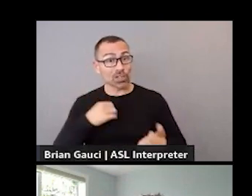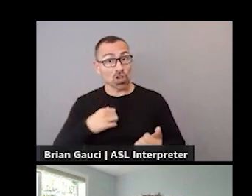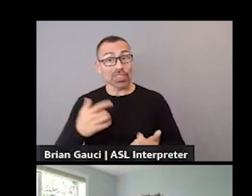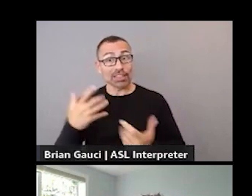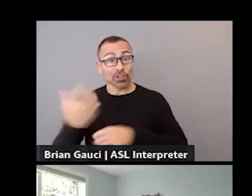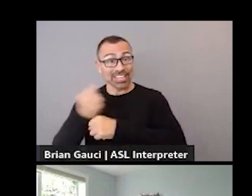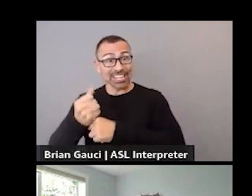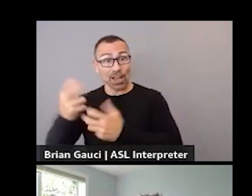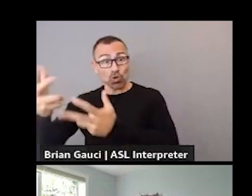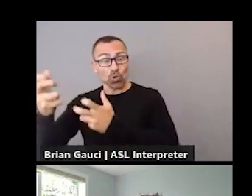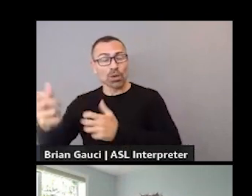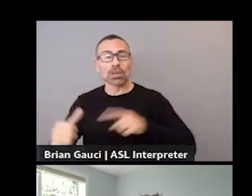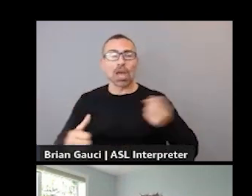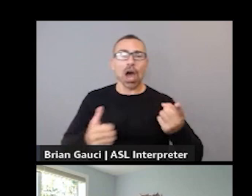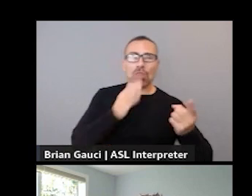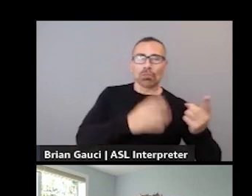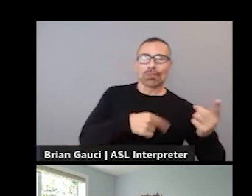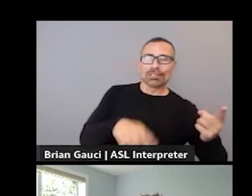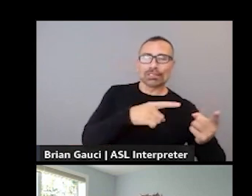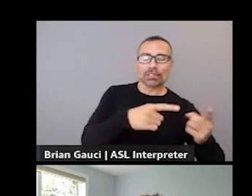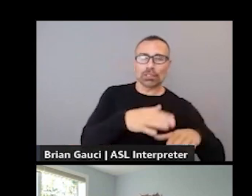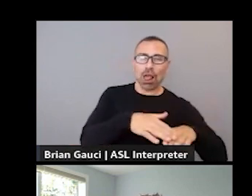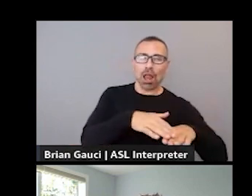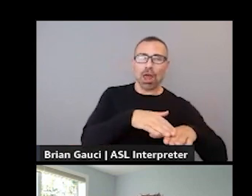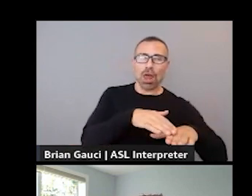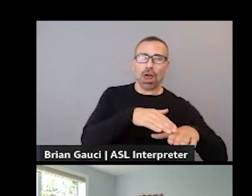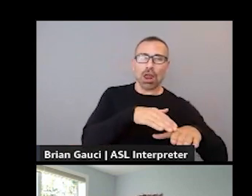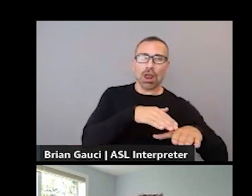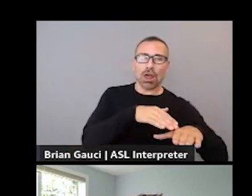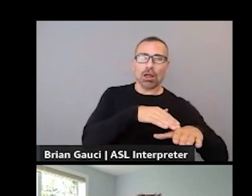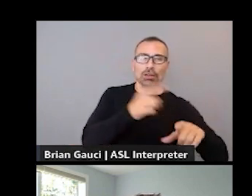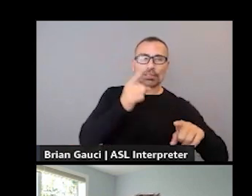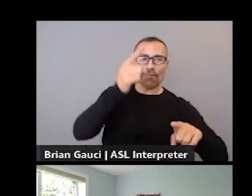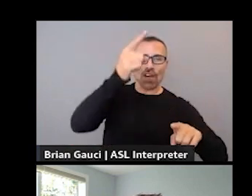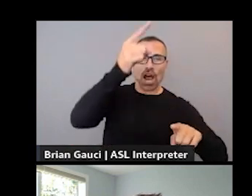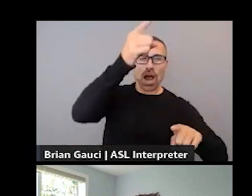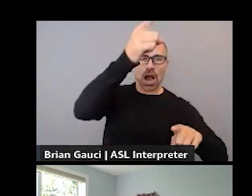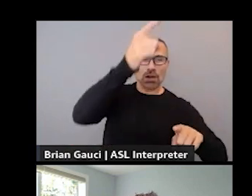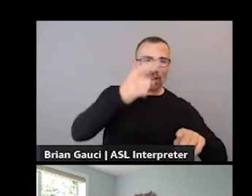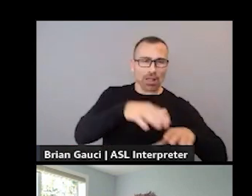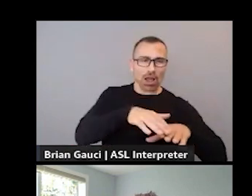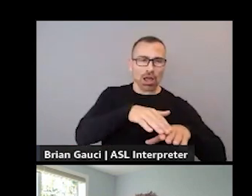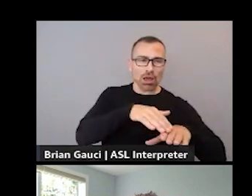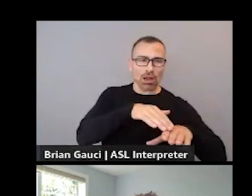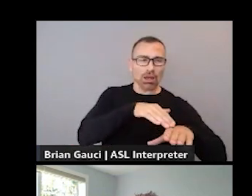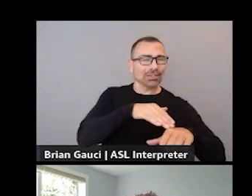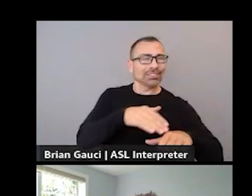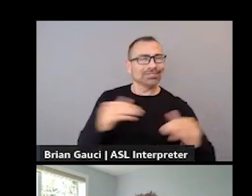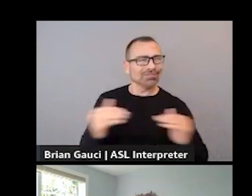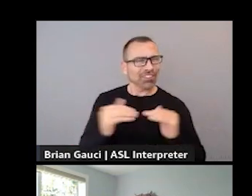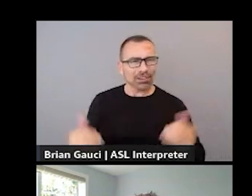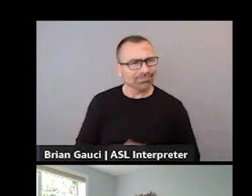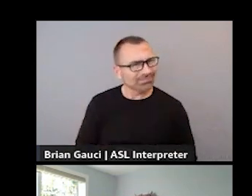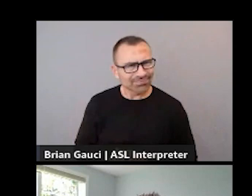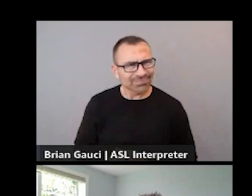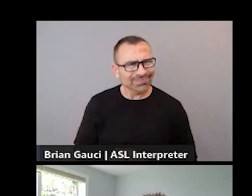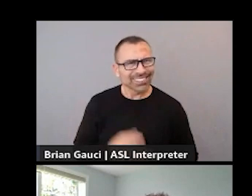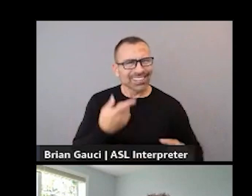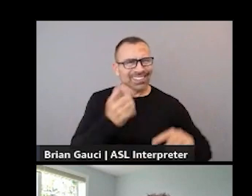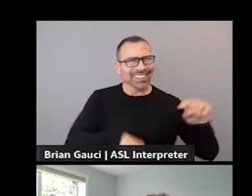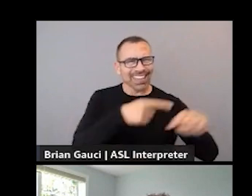latency, and then there's someone maybe 700 miles away that maybe getting a little slower latency. That's not fair. They're never going to be